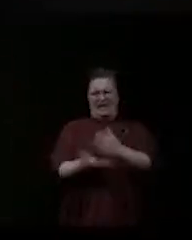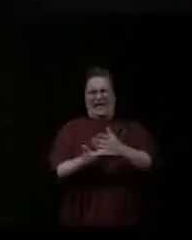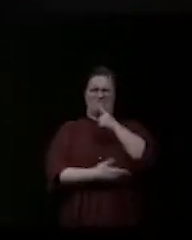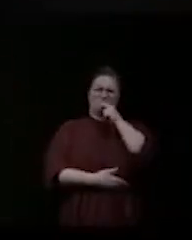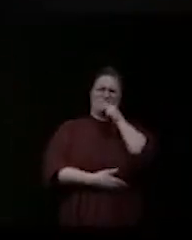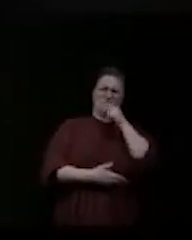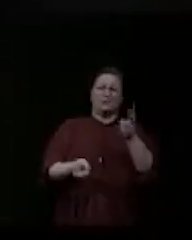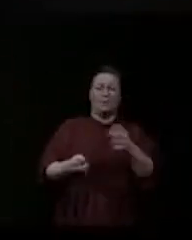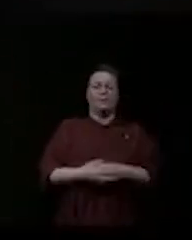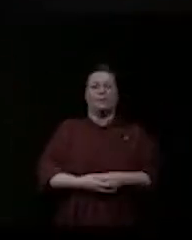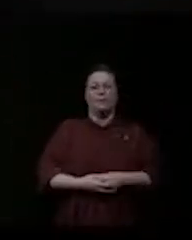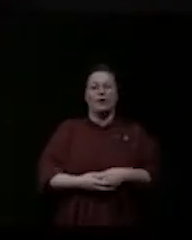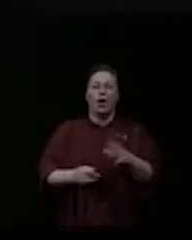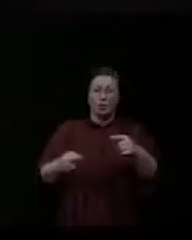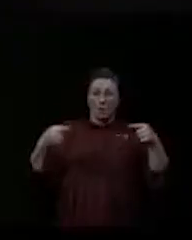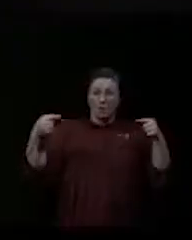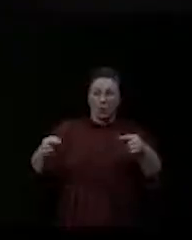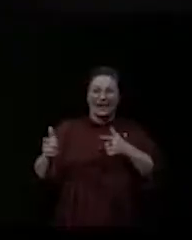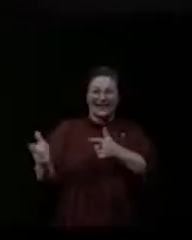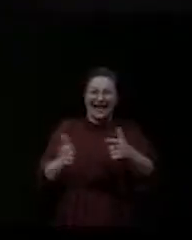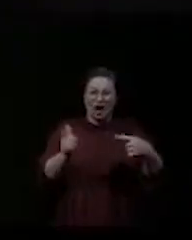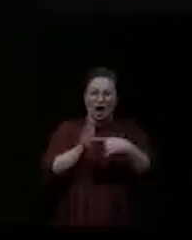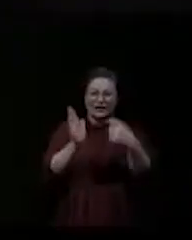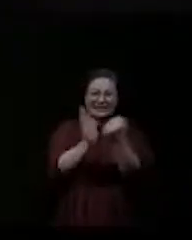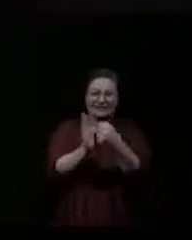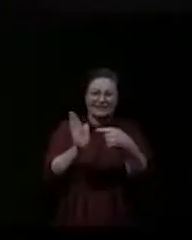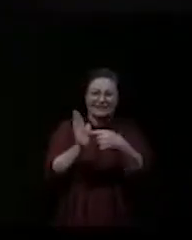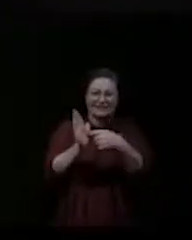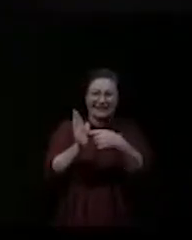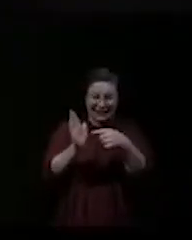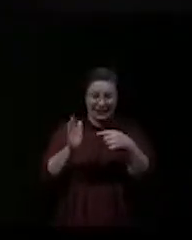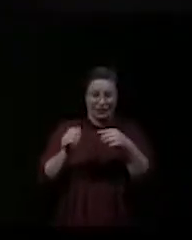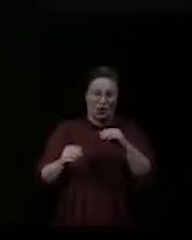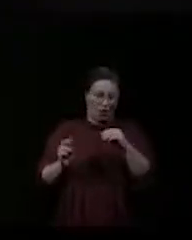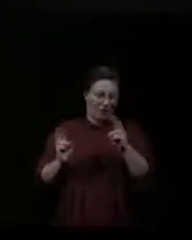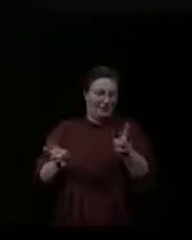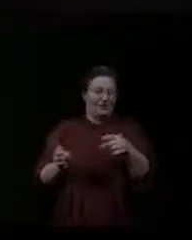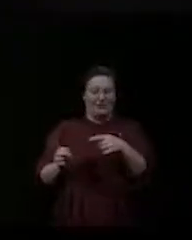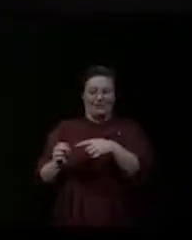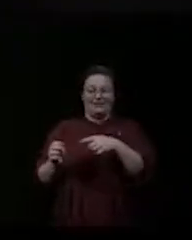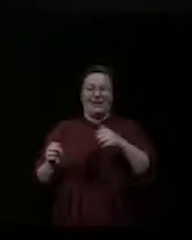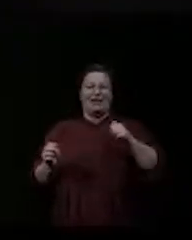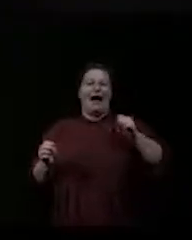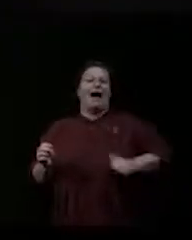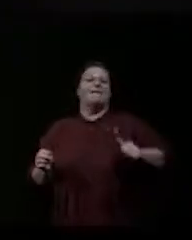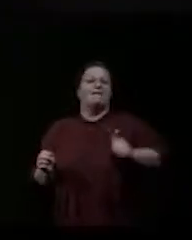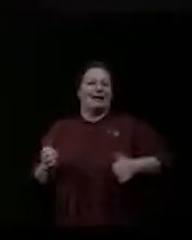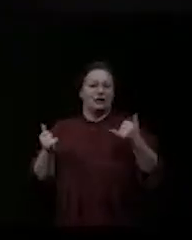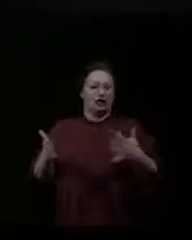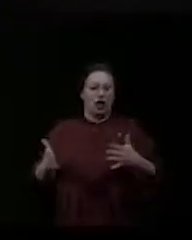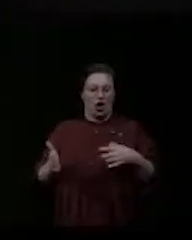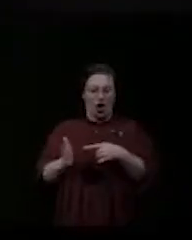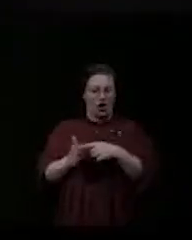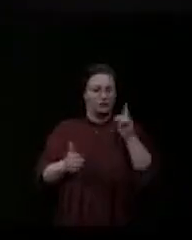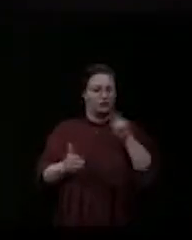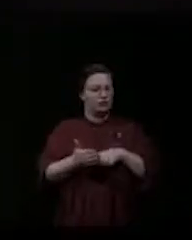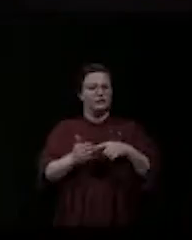or counter-terror legislation are widely used to